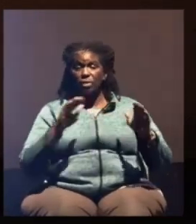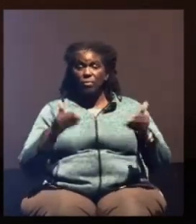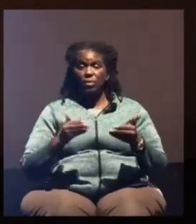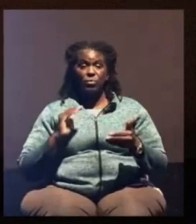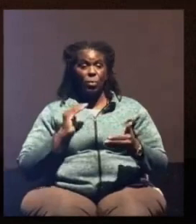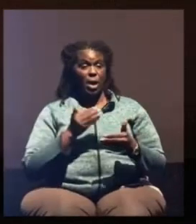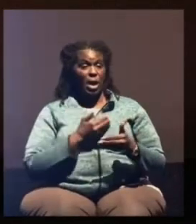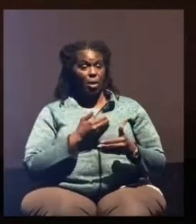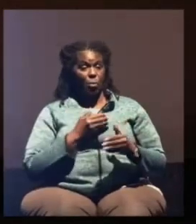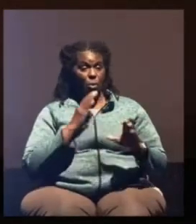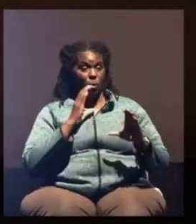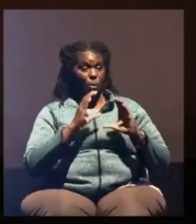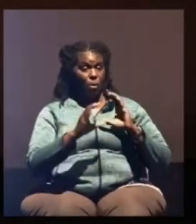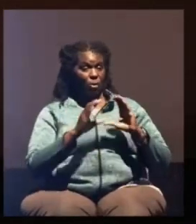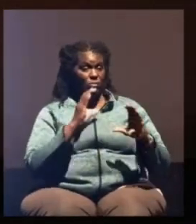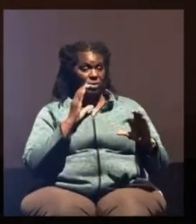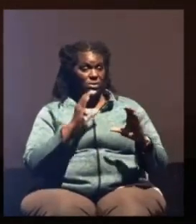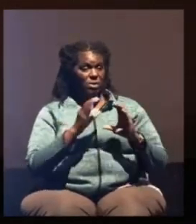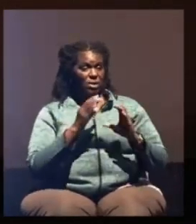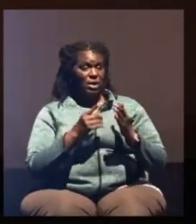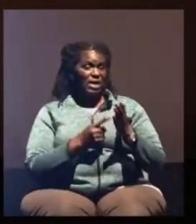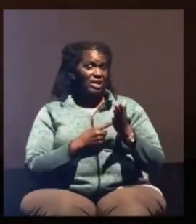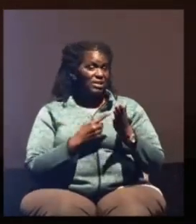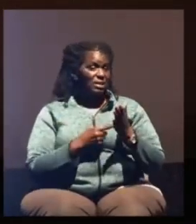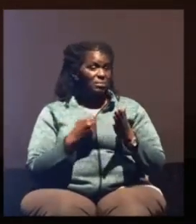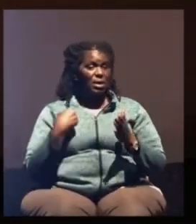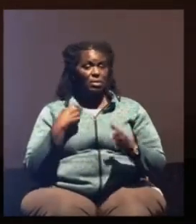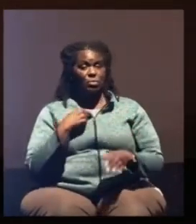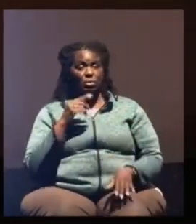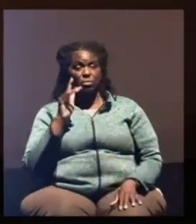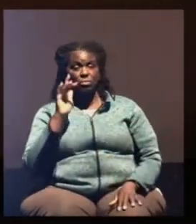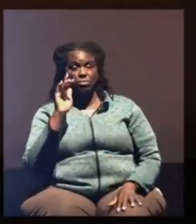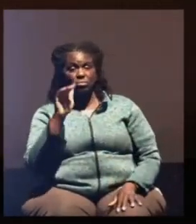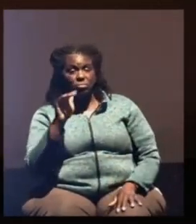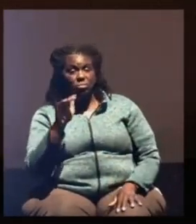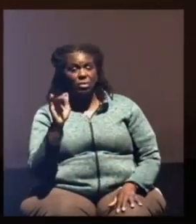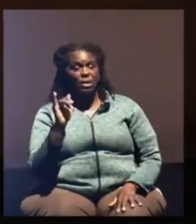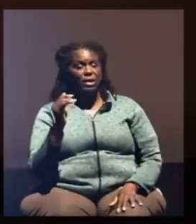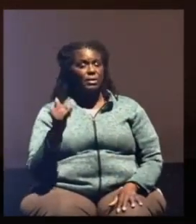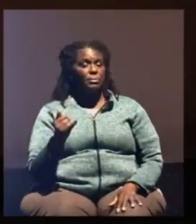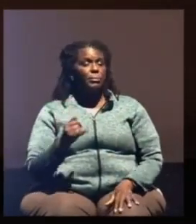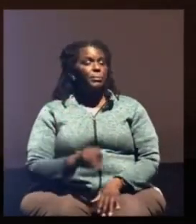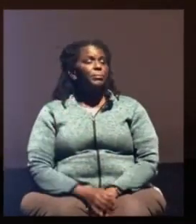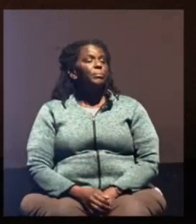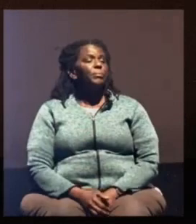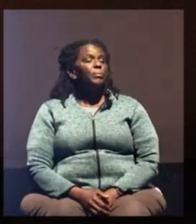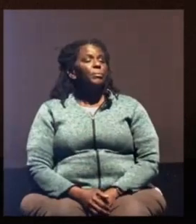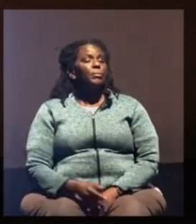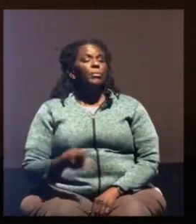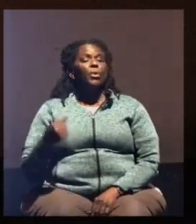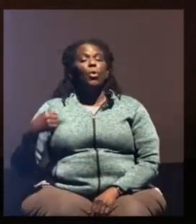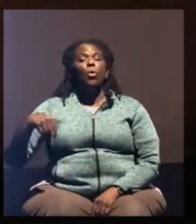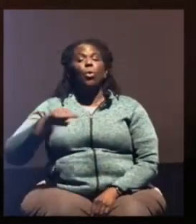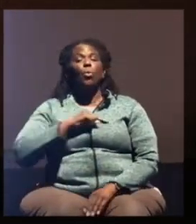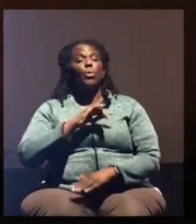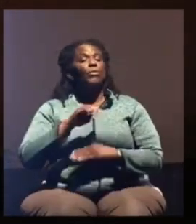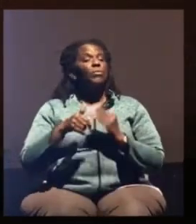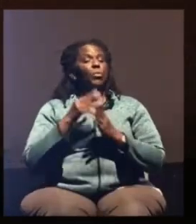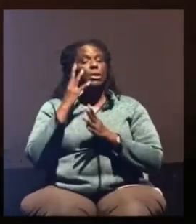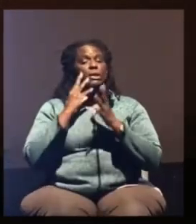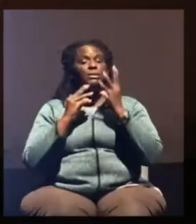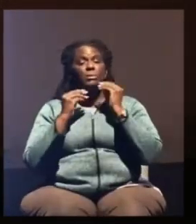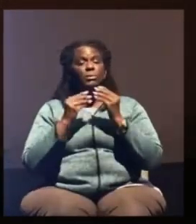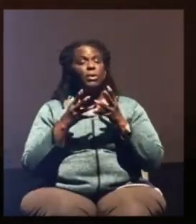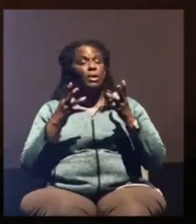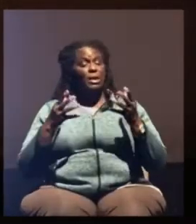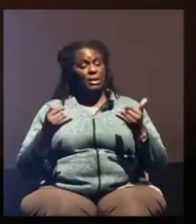our conversation, and sometimes we'll reach out to you like we are now. We've all been through a lot. I was telling Pamela that this